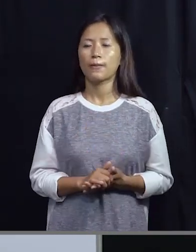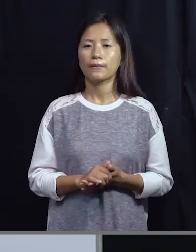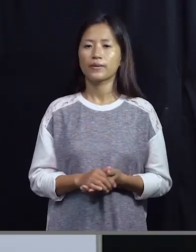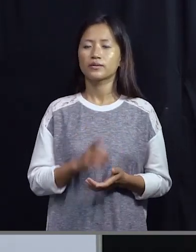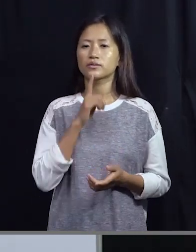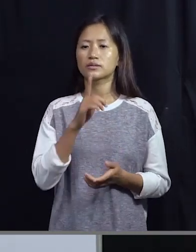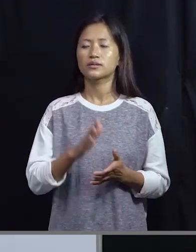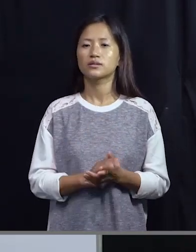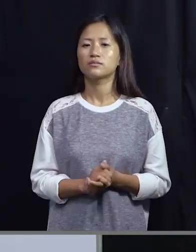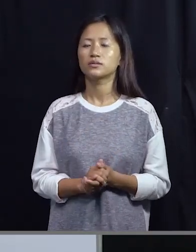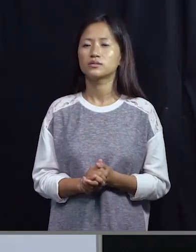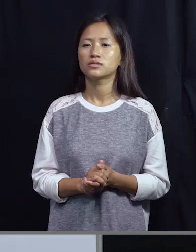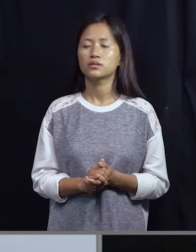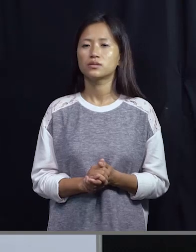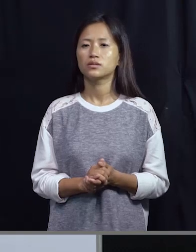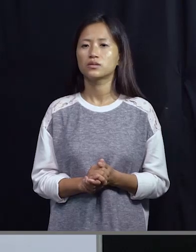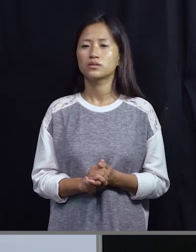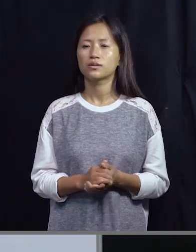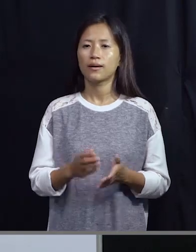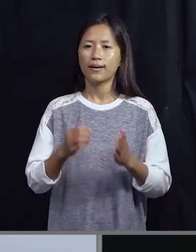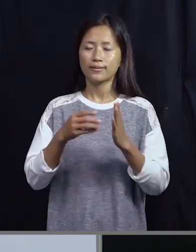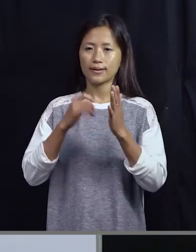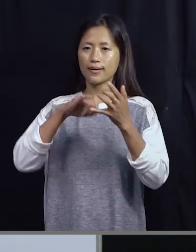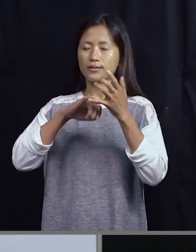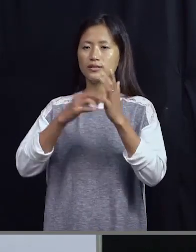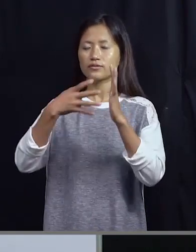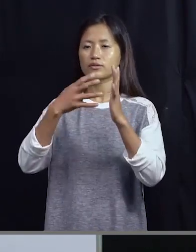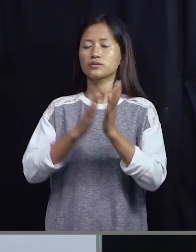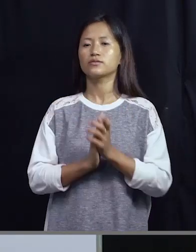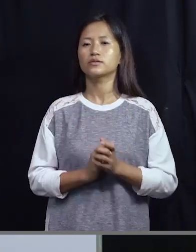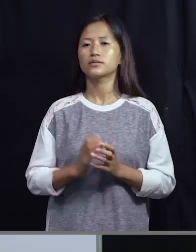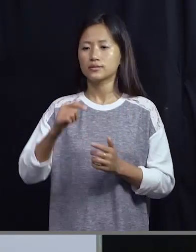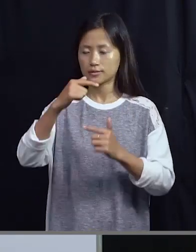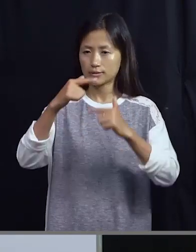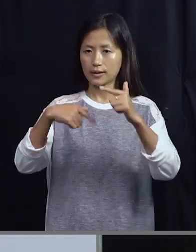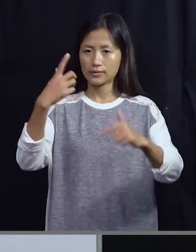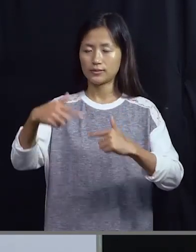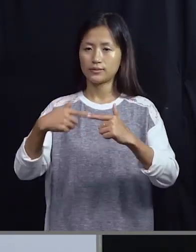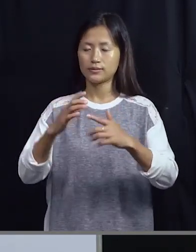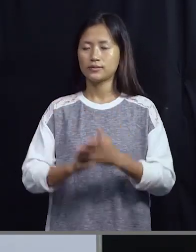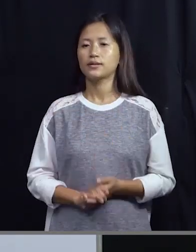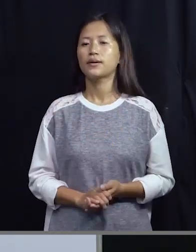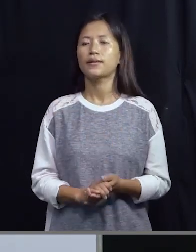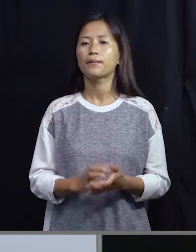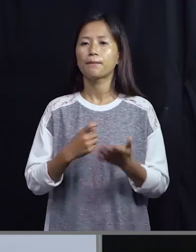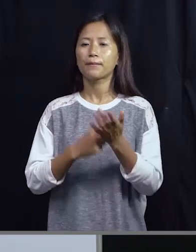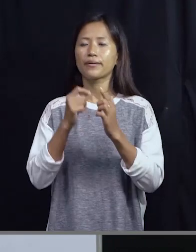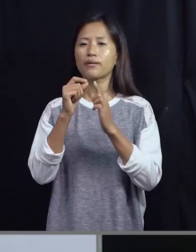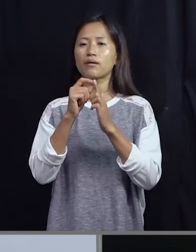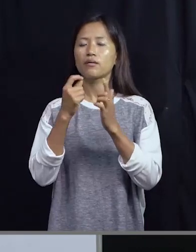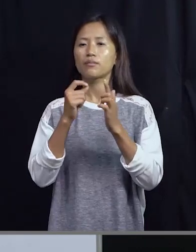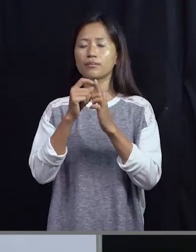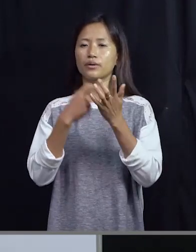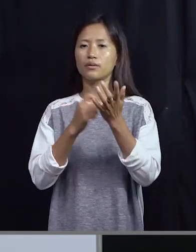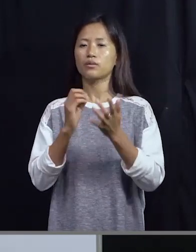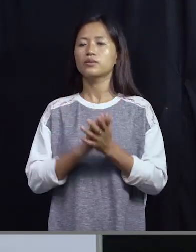as we have said, it takes place in the S phase of the cell cycle. And in prokaryotes,